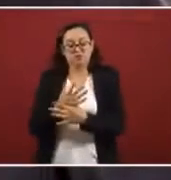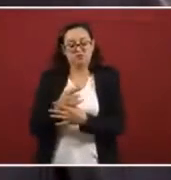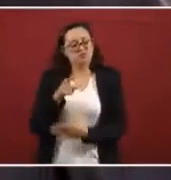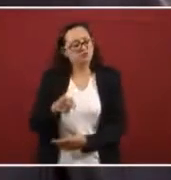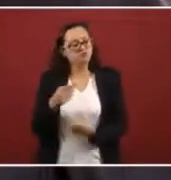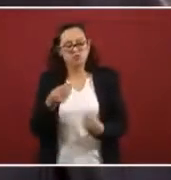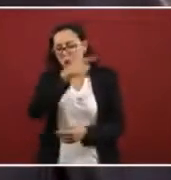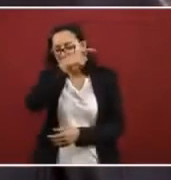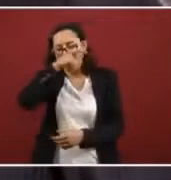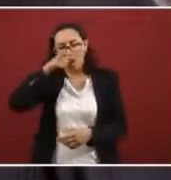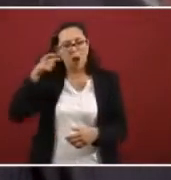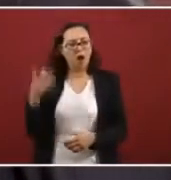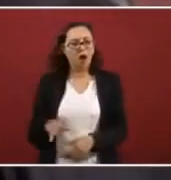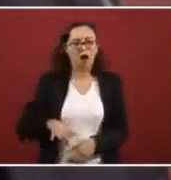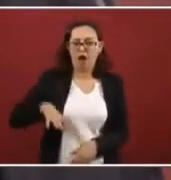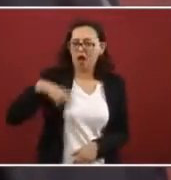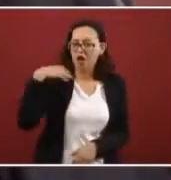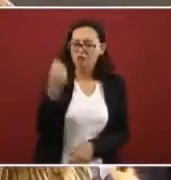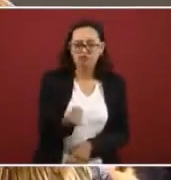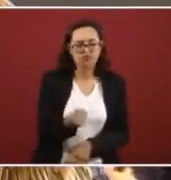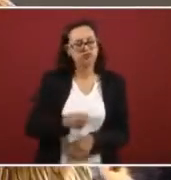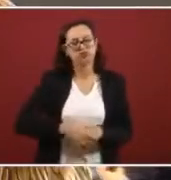this matter.